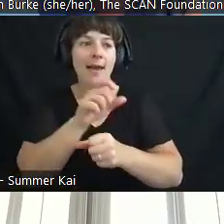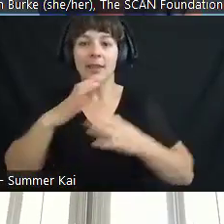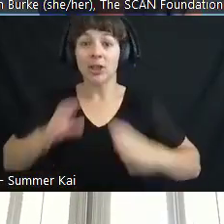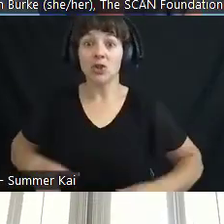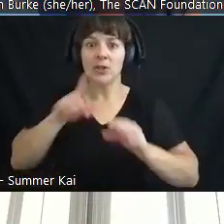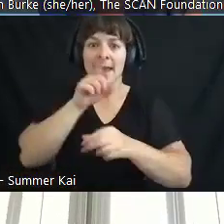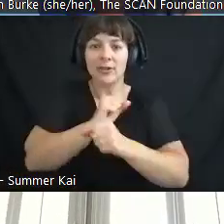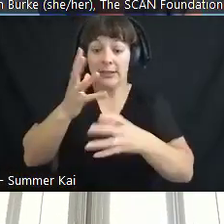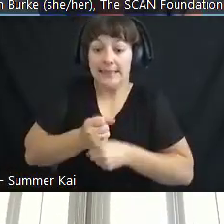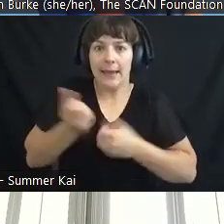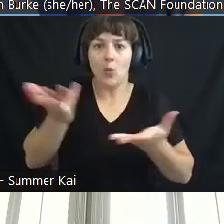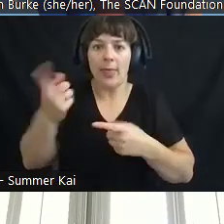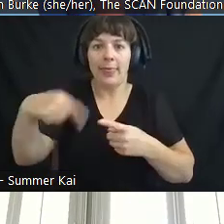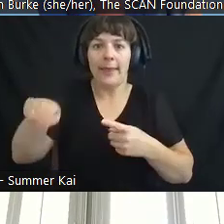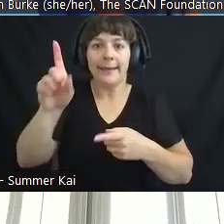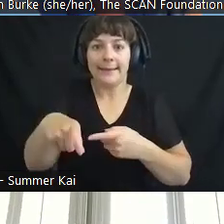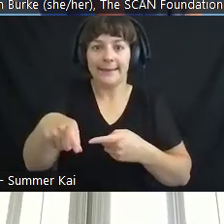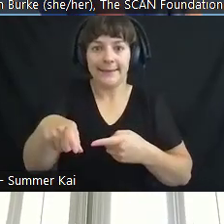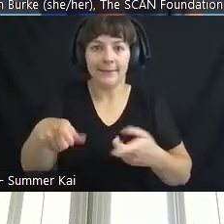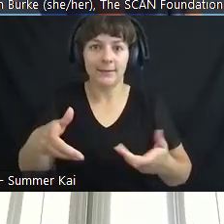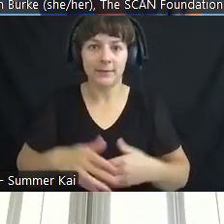time. Thank you.